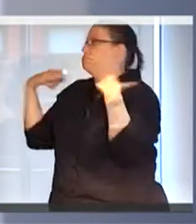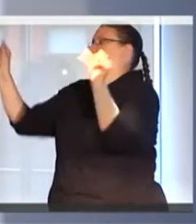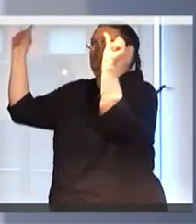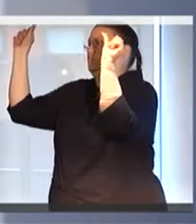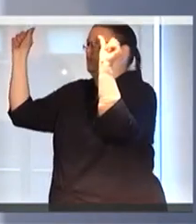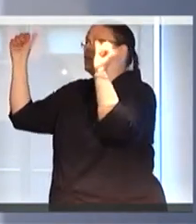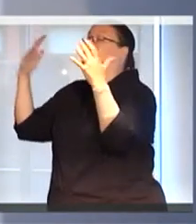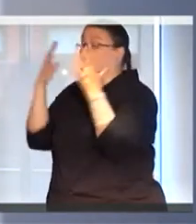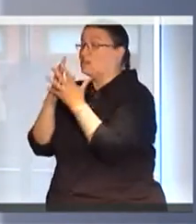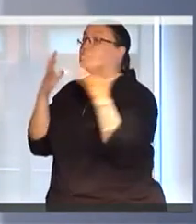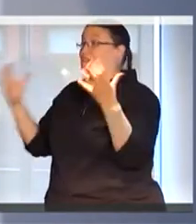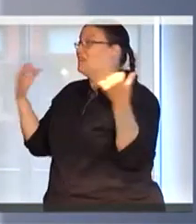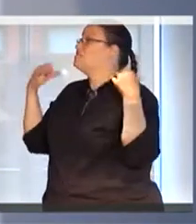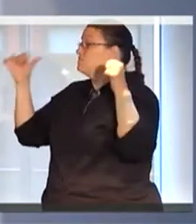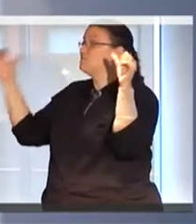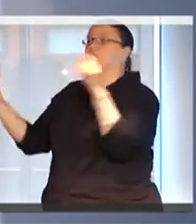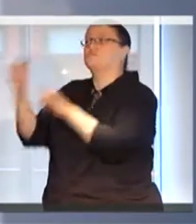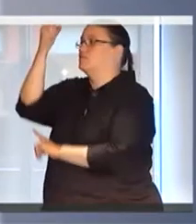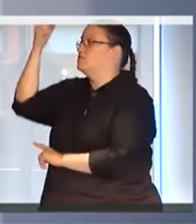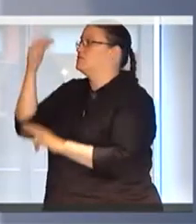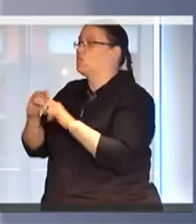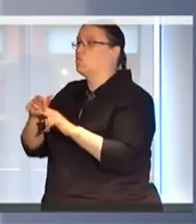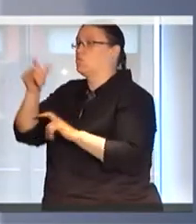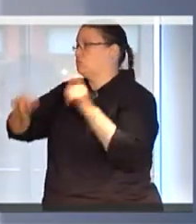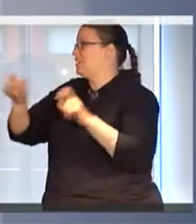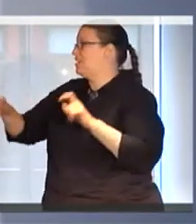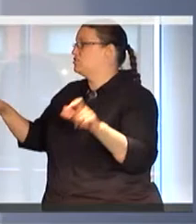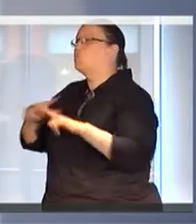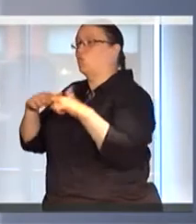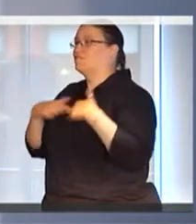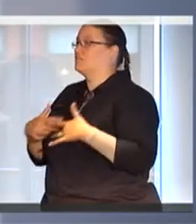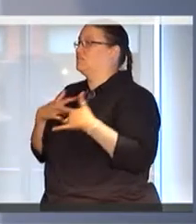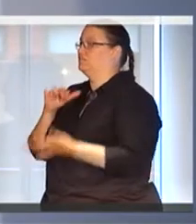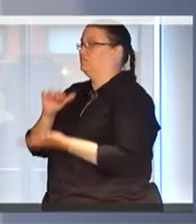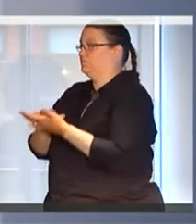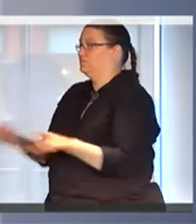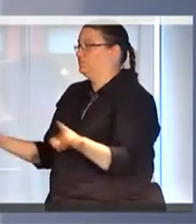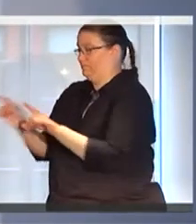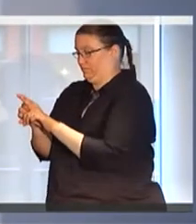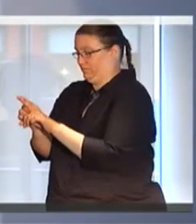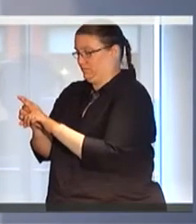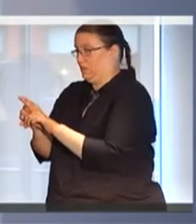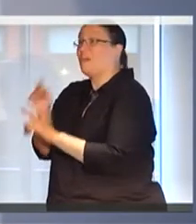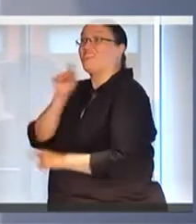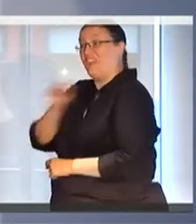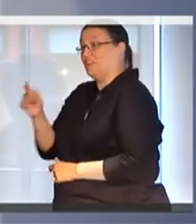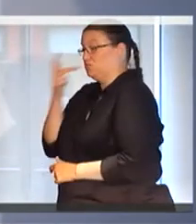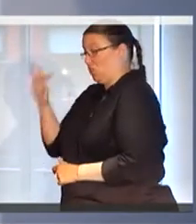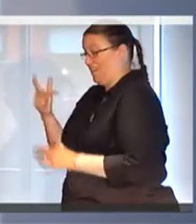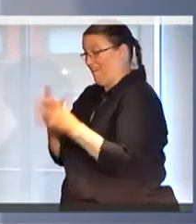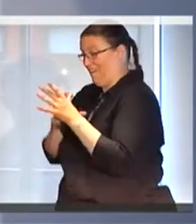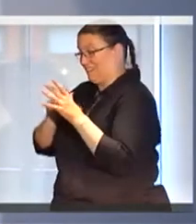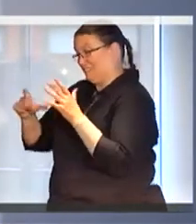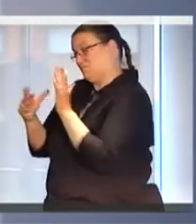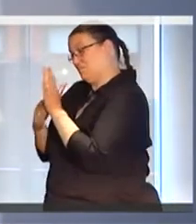for communications consumers, and obviously we thought so too. What it demonstrates about the